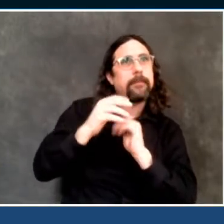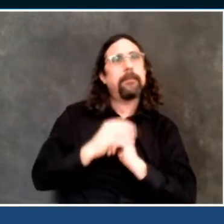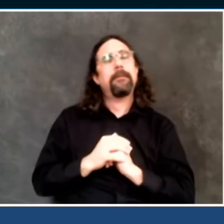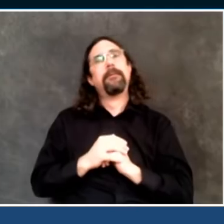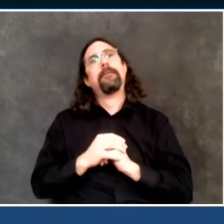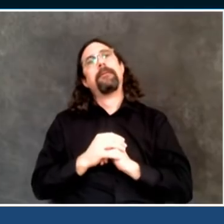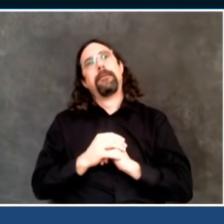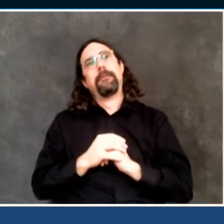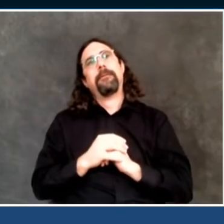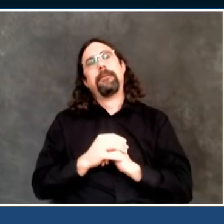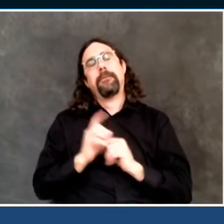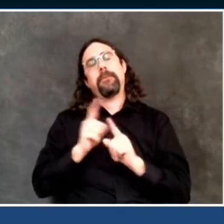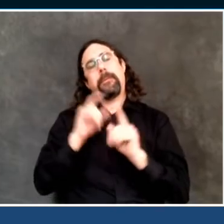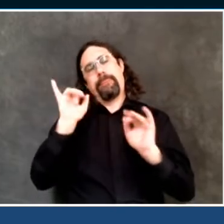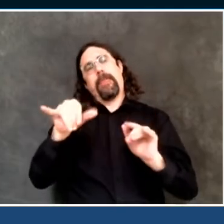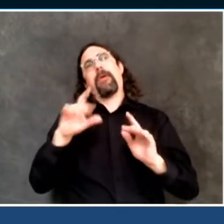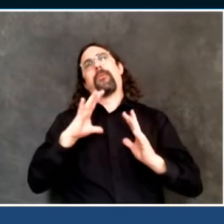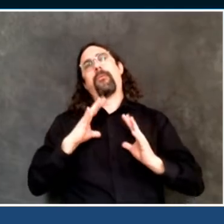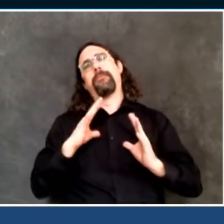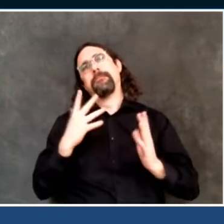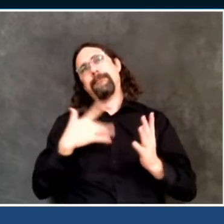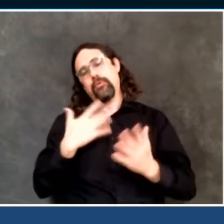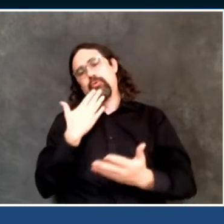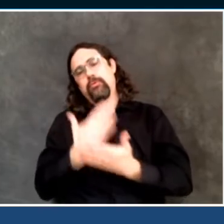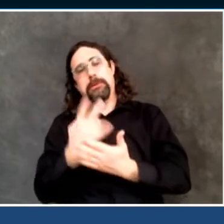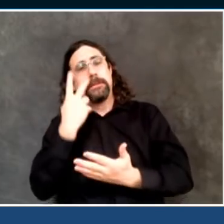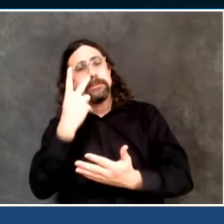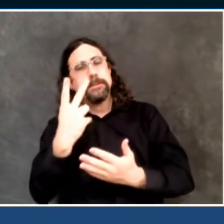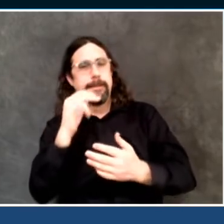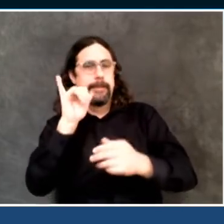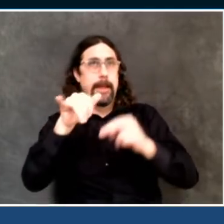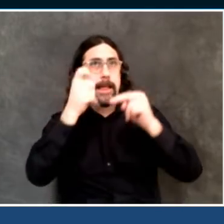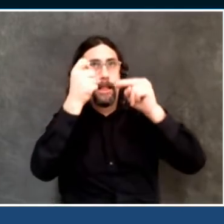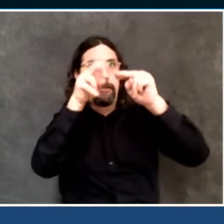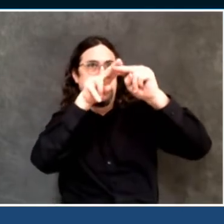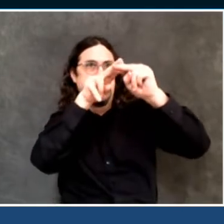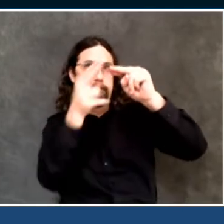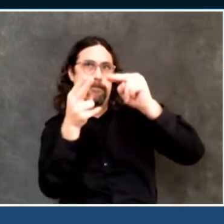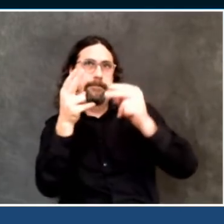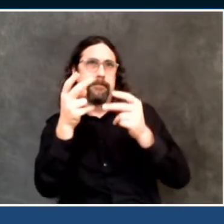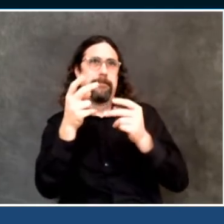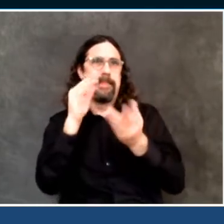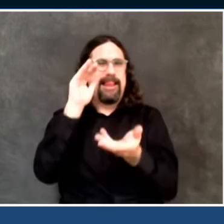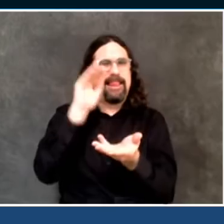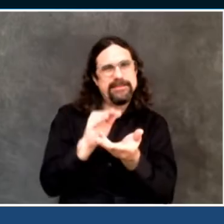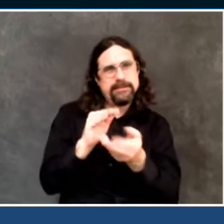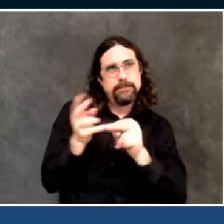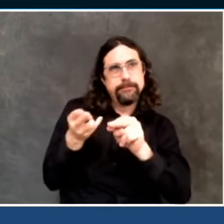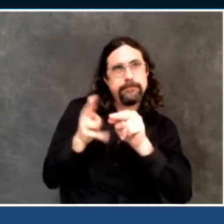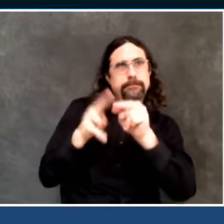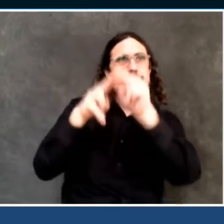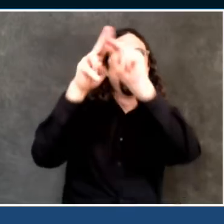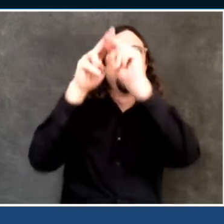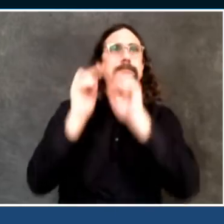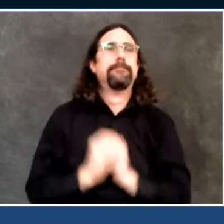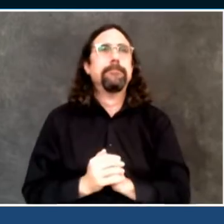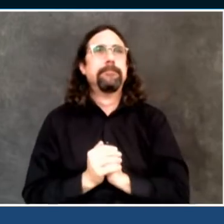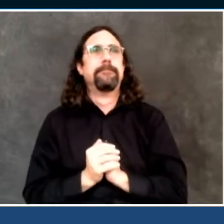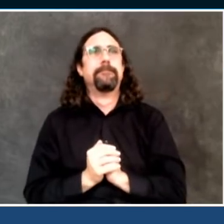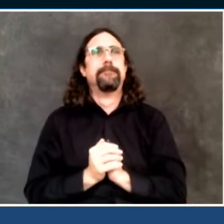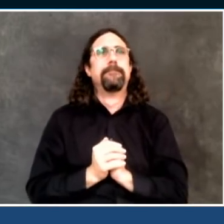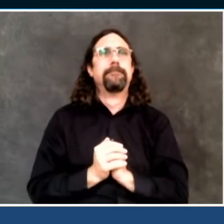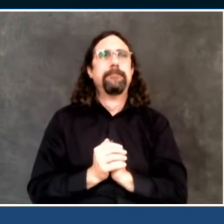And I want to be clear, we know that means we're not out of the woods. It's too early, it's too preliminary. But we'll keep telling you each